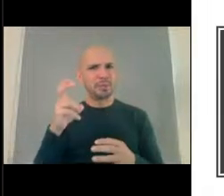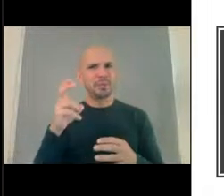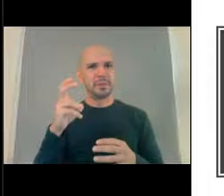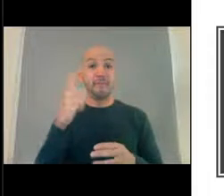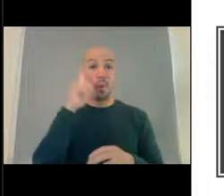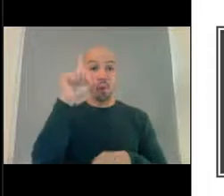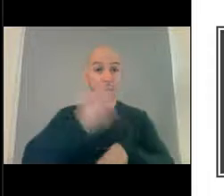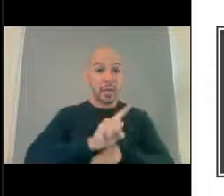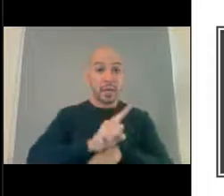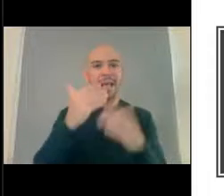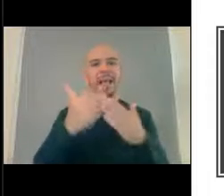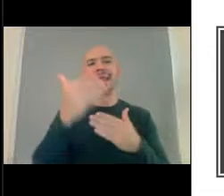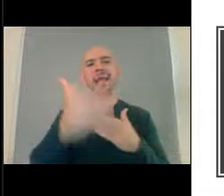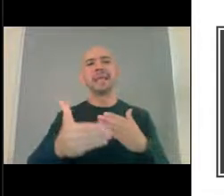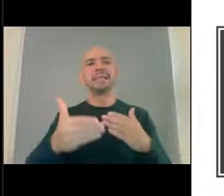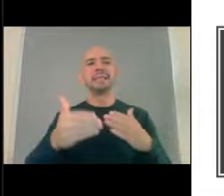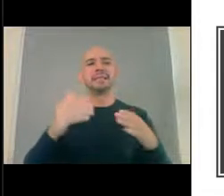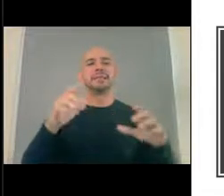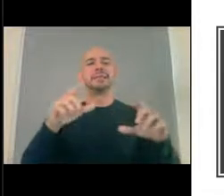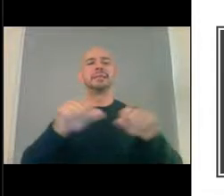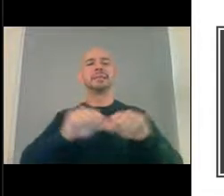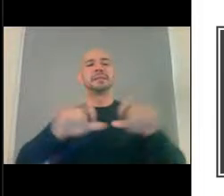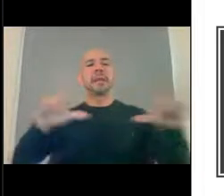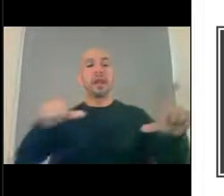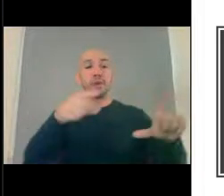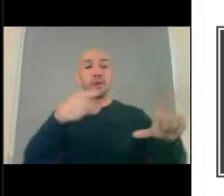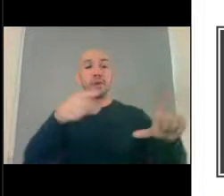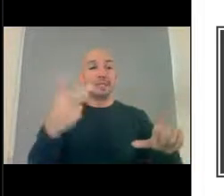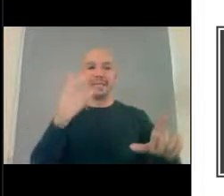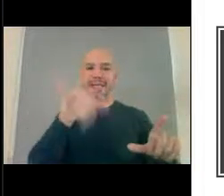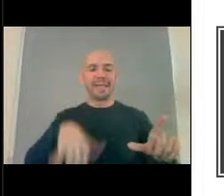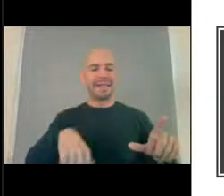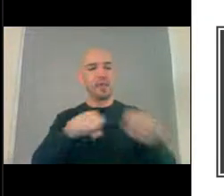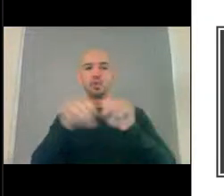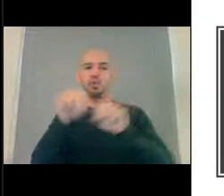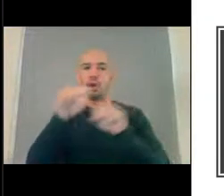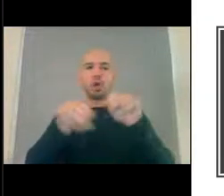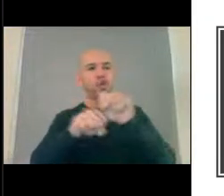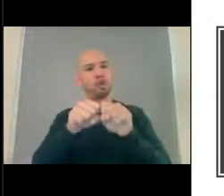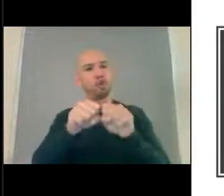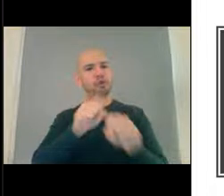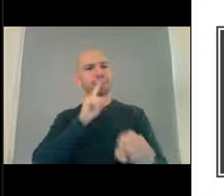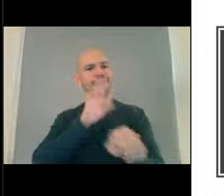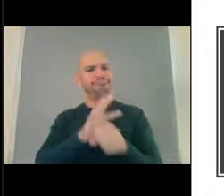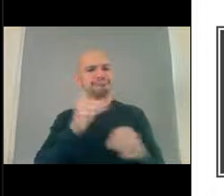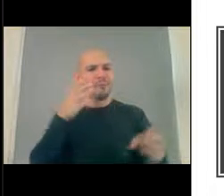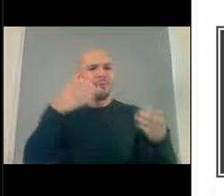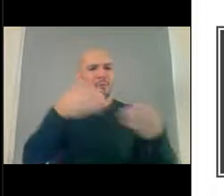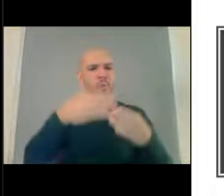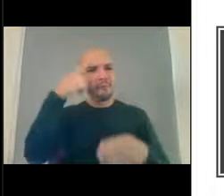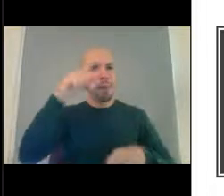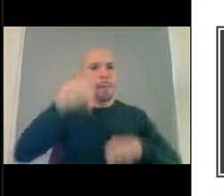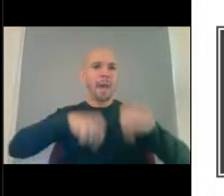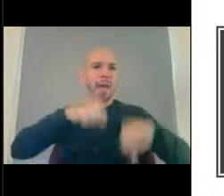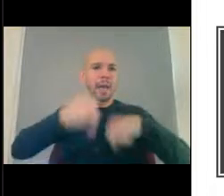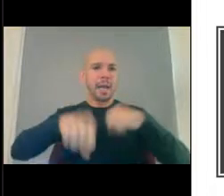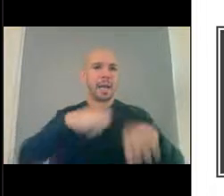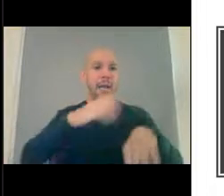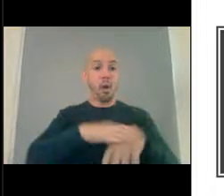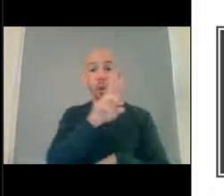uh and so here this is just you can see some of the infrastructure dedicated bike lanes that that make it safer on the right you can see there's